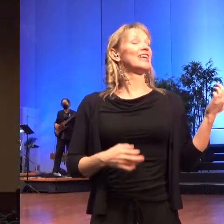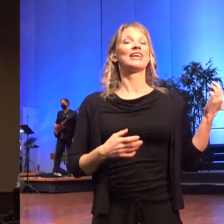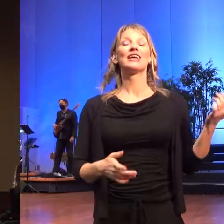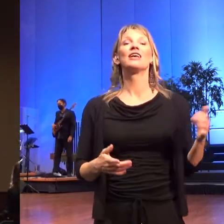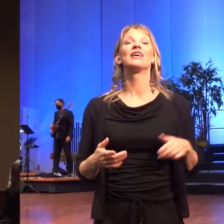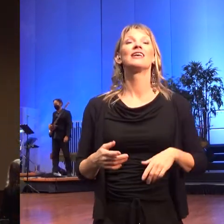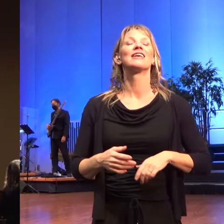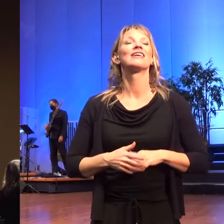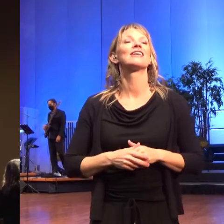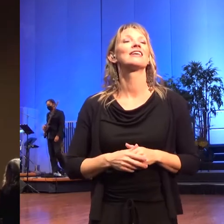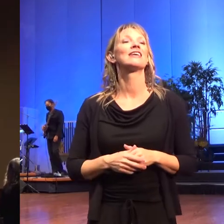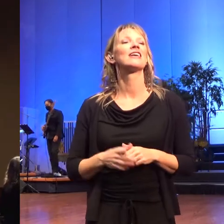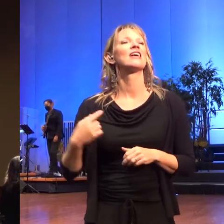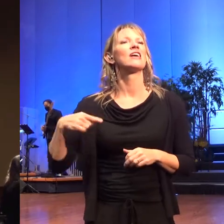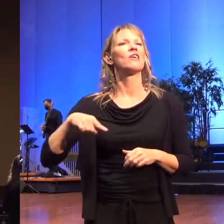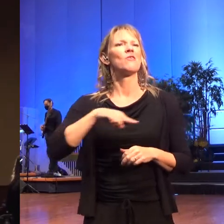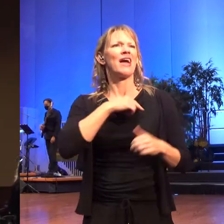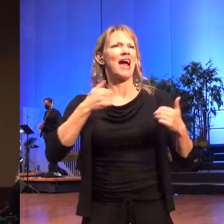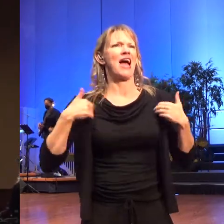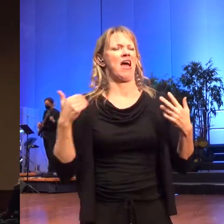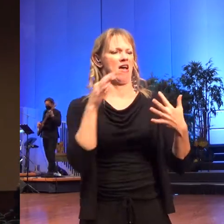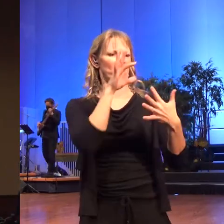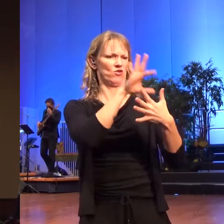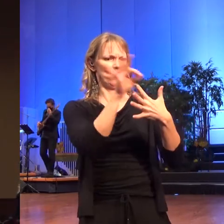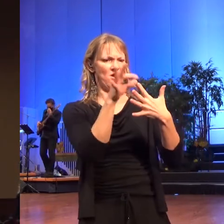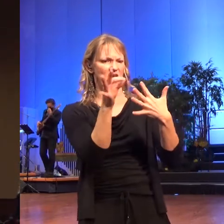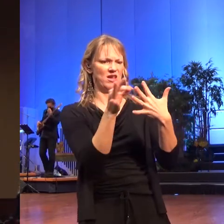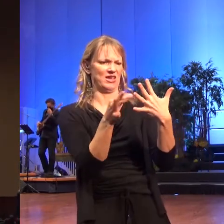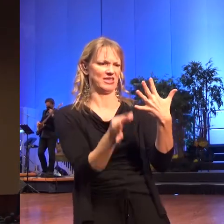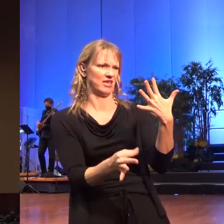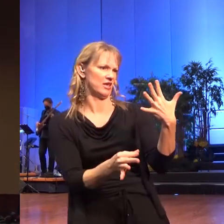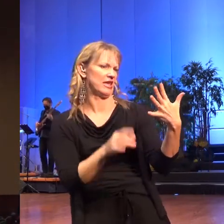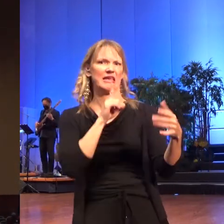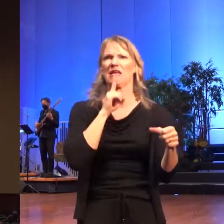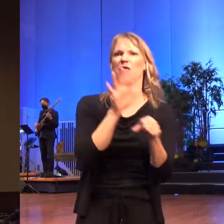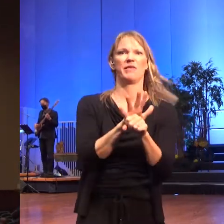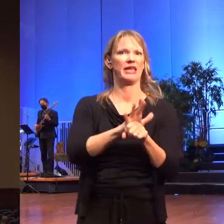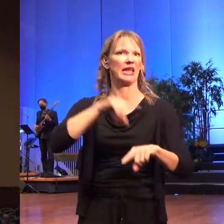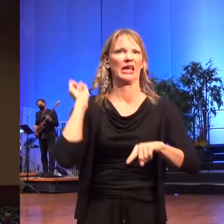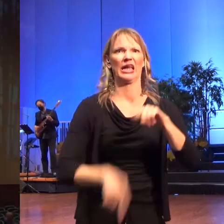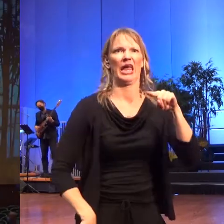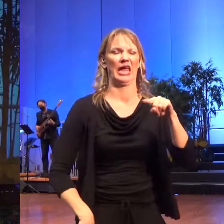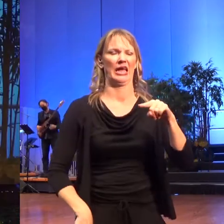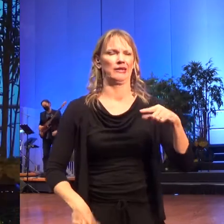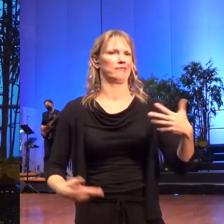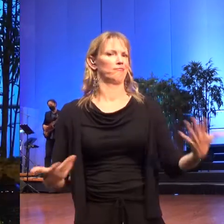We got everything to choose and we can't commit, yeah.